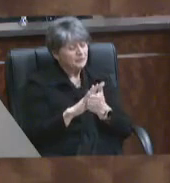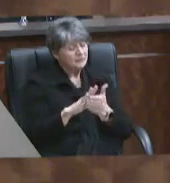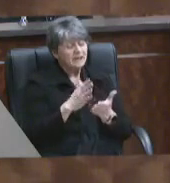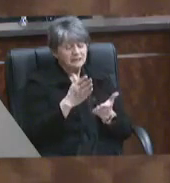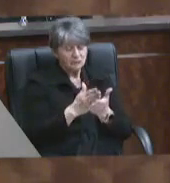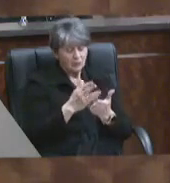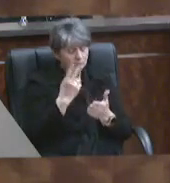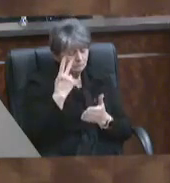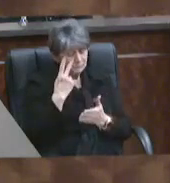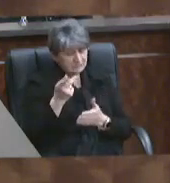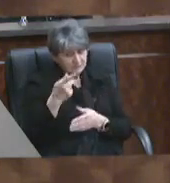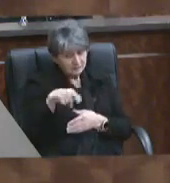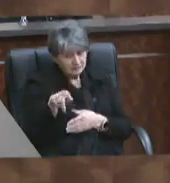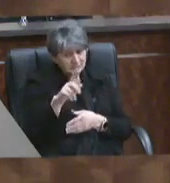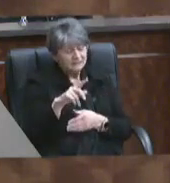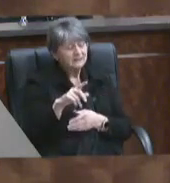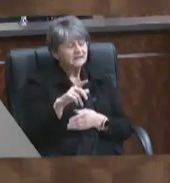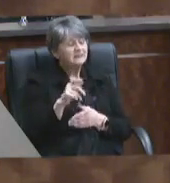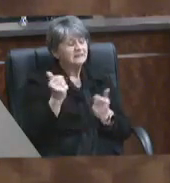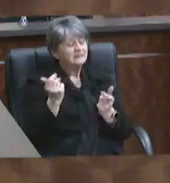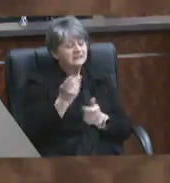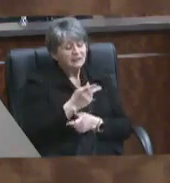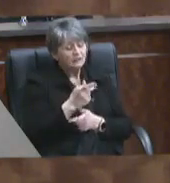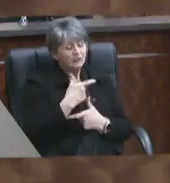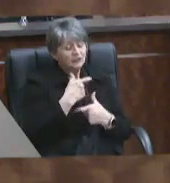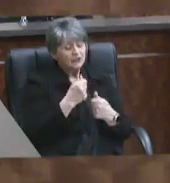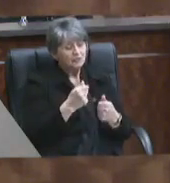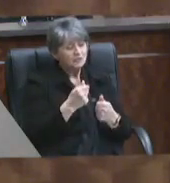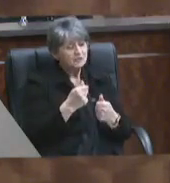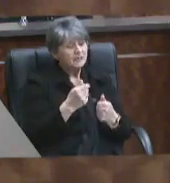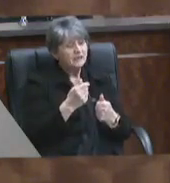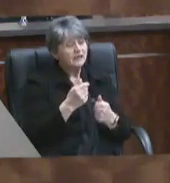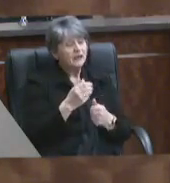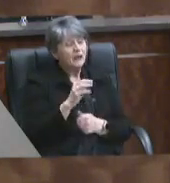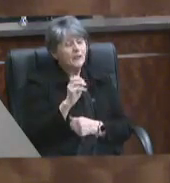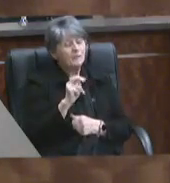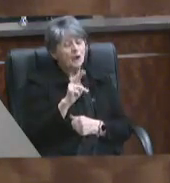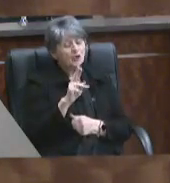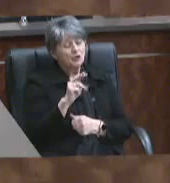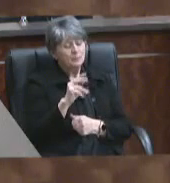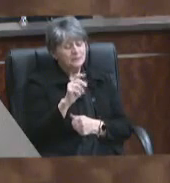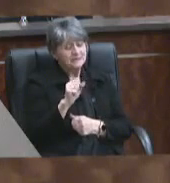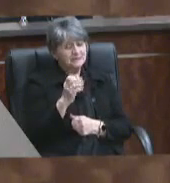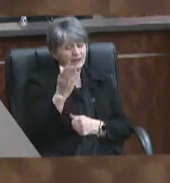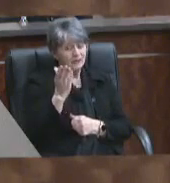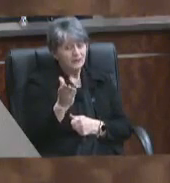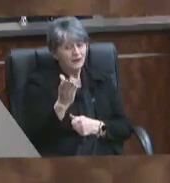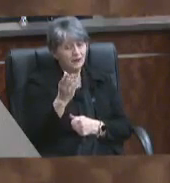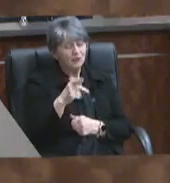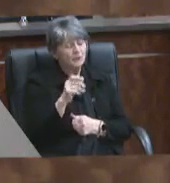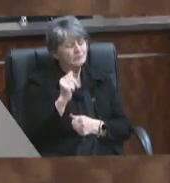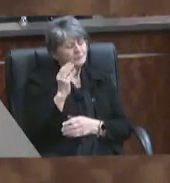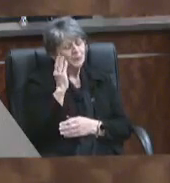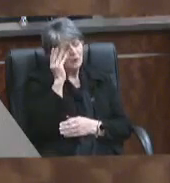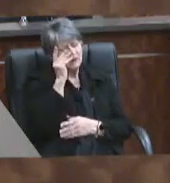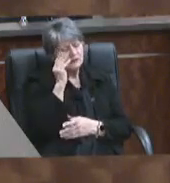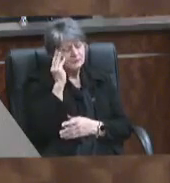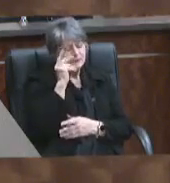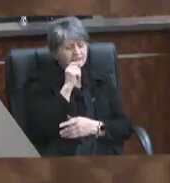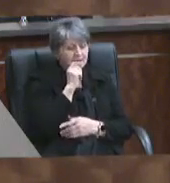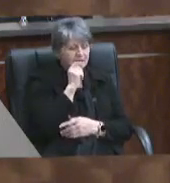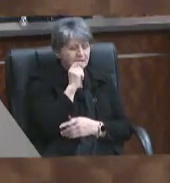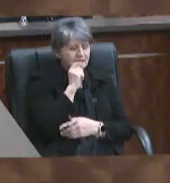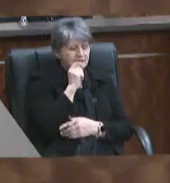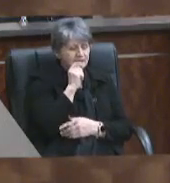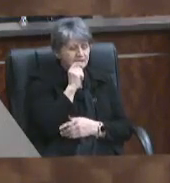several interesting monuments out there that you can contemplate, especially